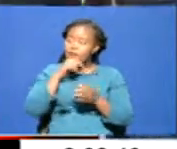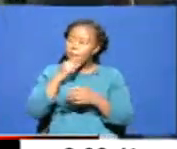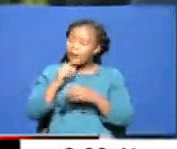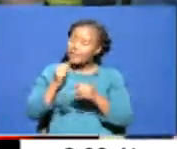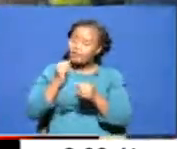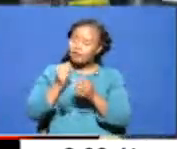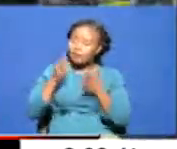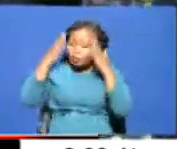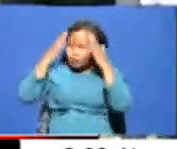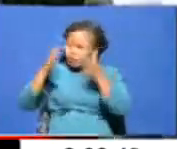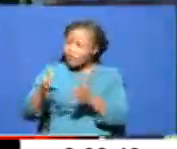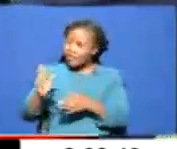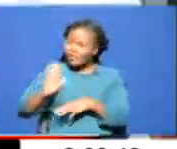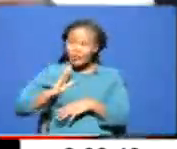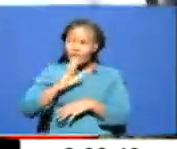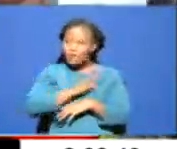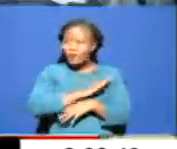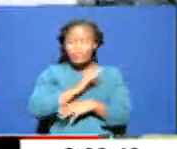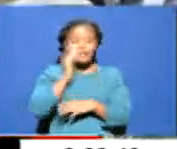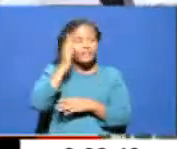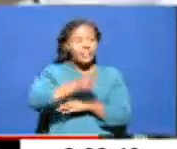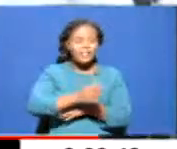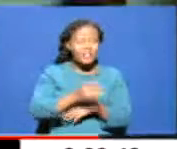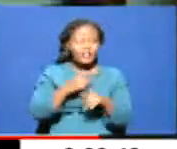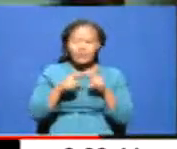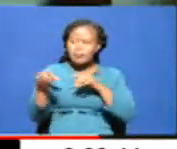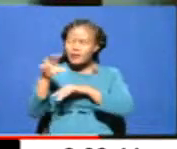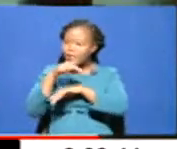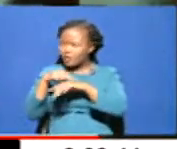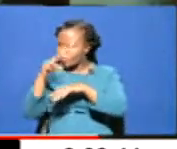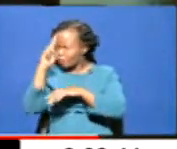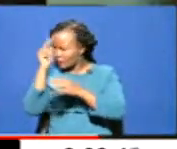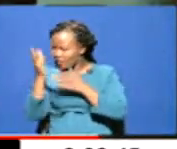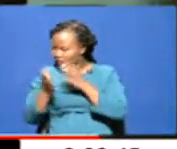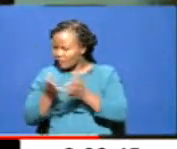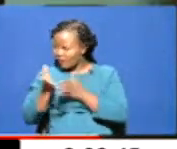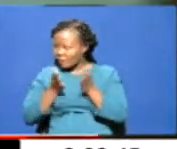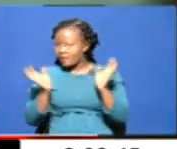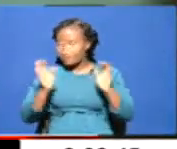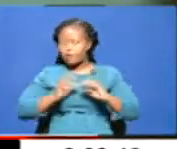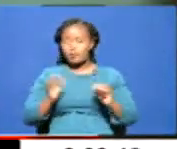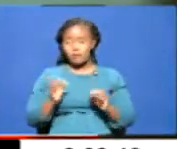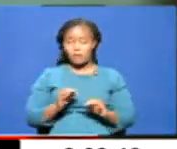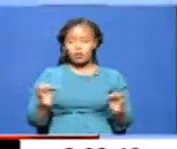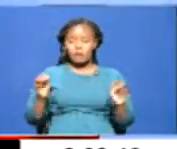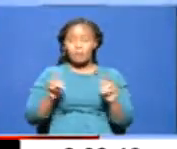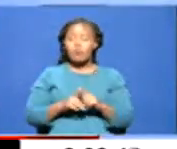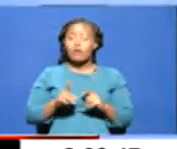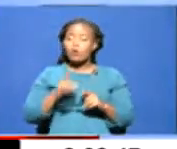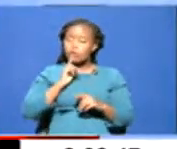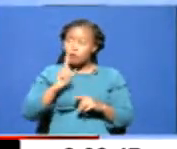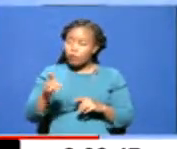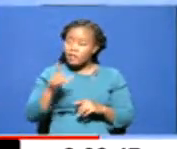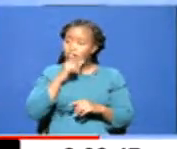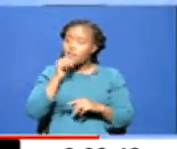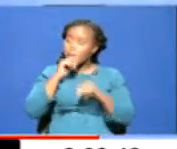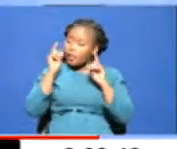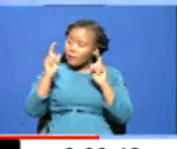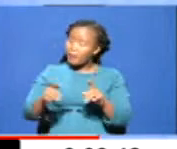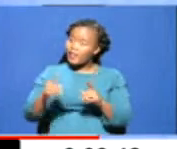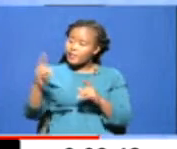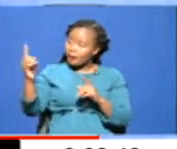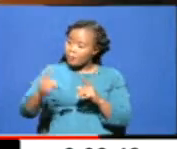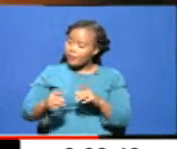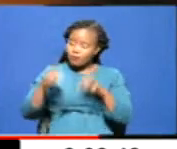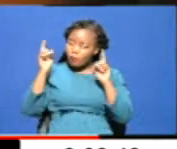any assistance and not the National Police Service. The board has directed Wanjigi to appear before it for mandatory